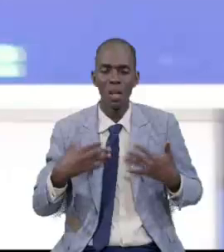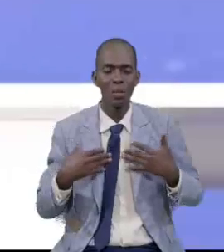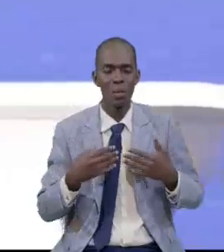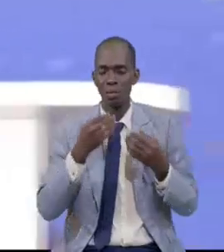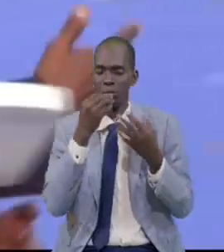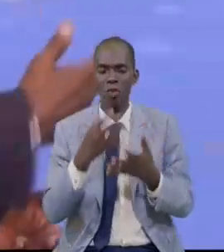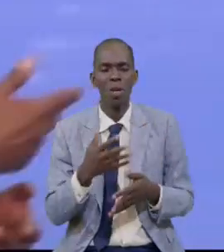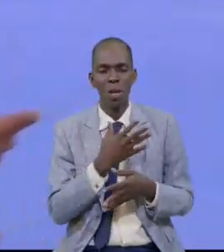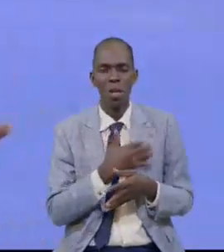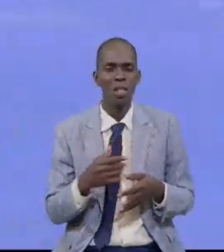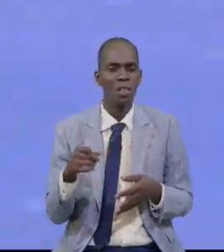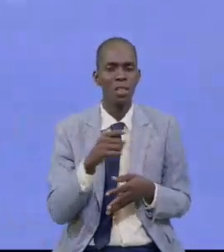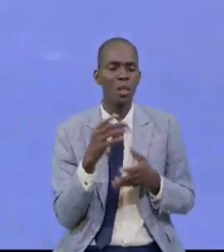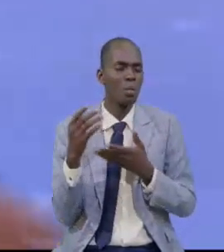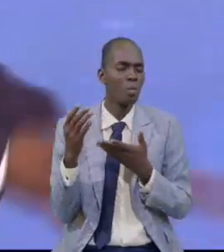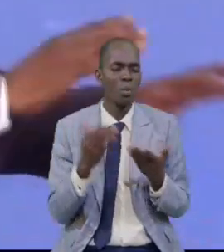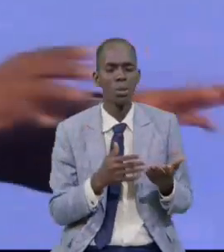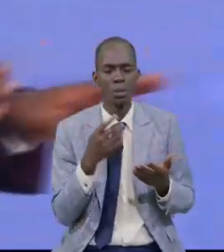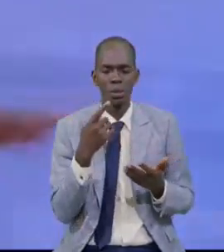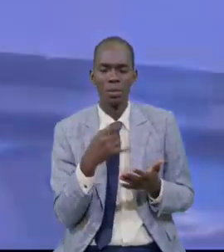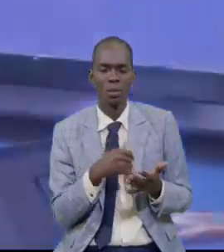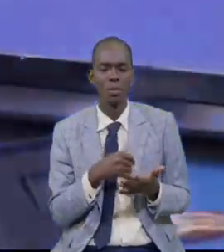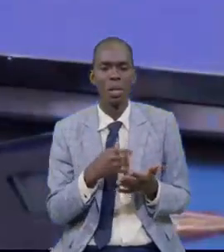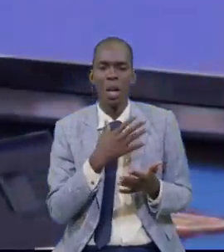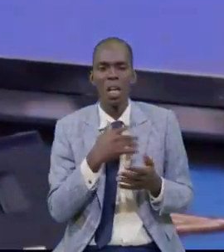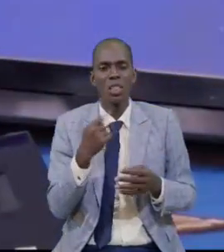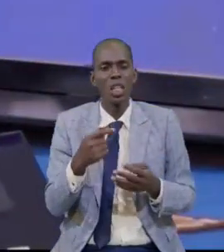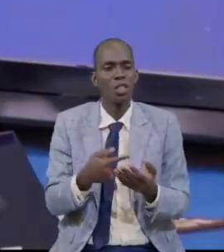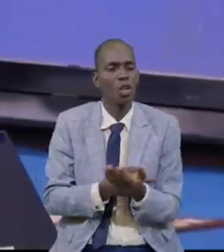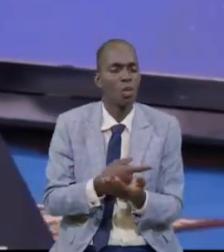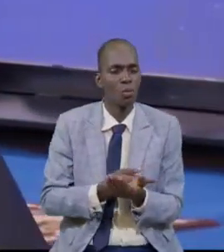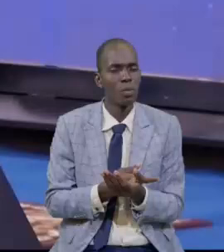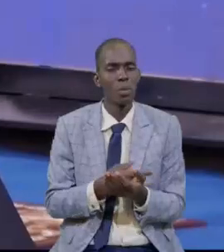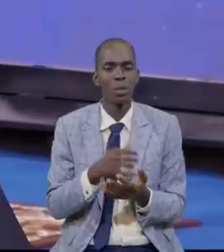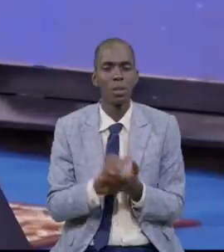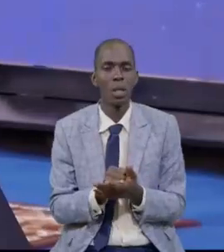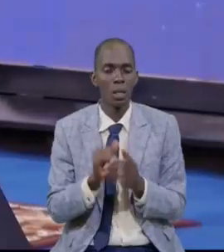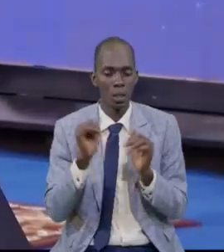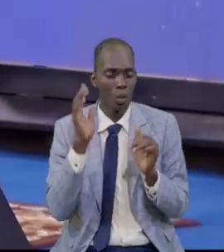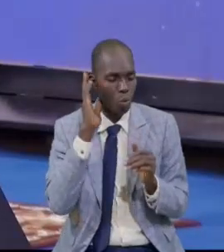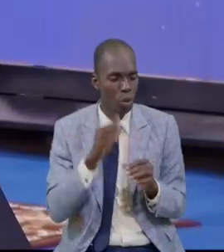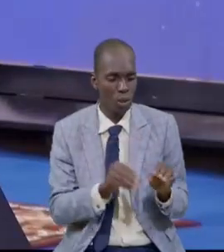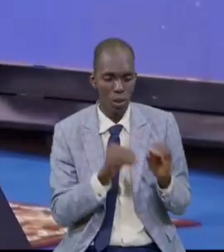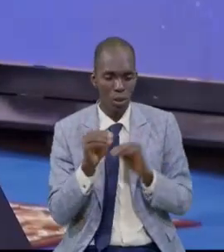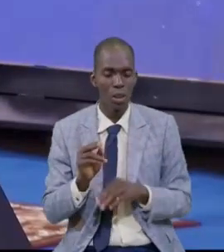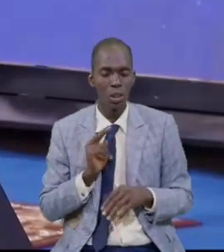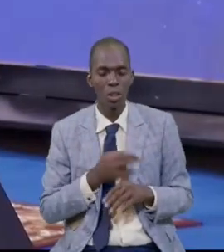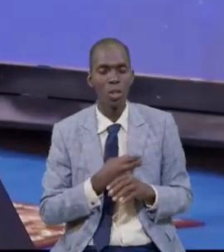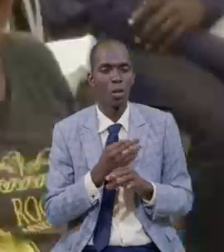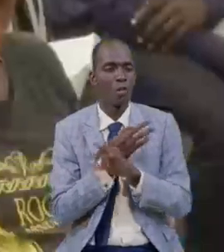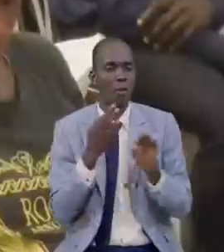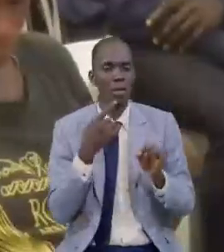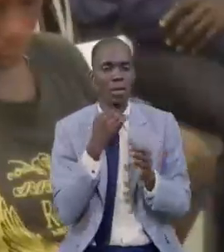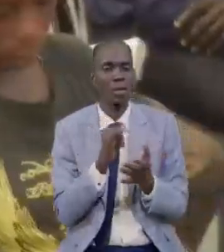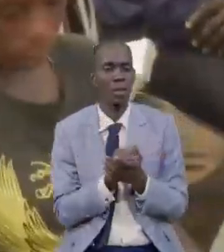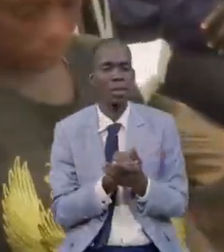tidings and the gospel that will set us free. It says, therein lies